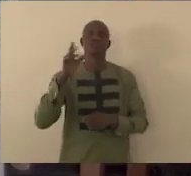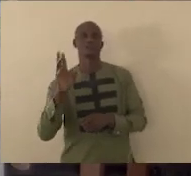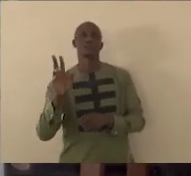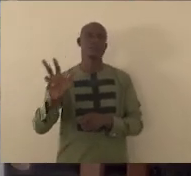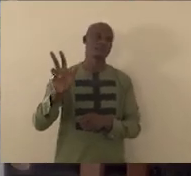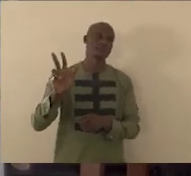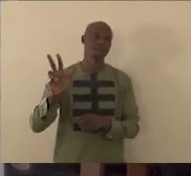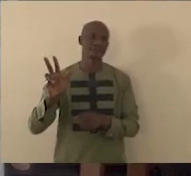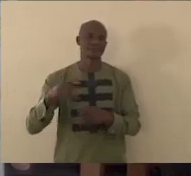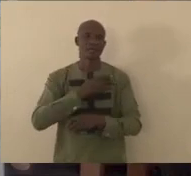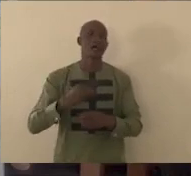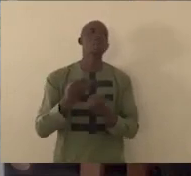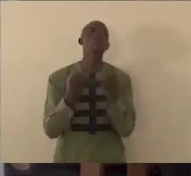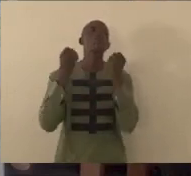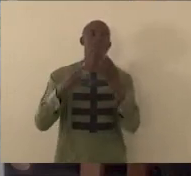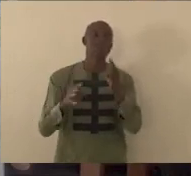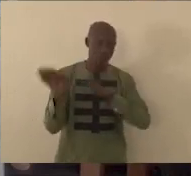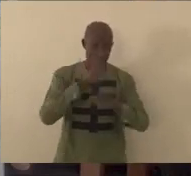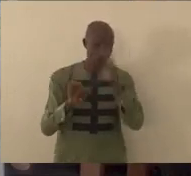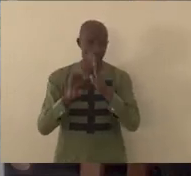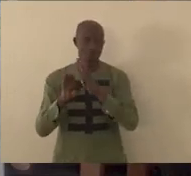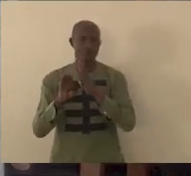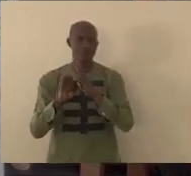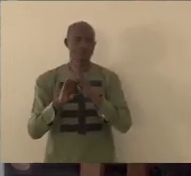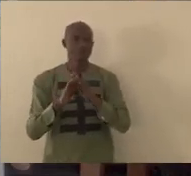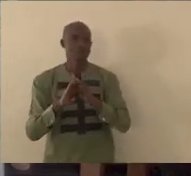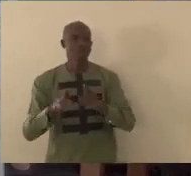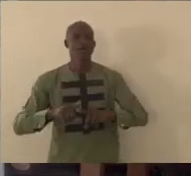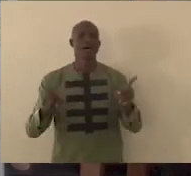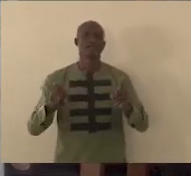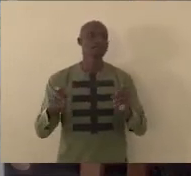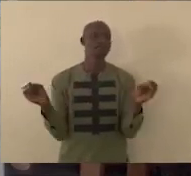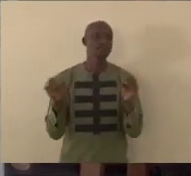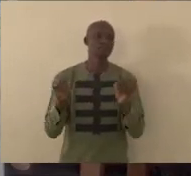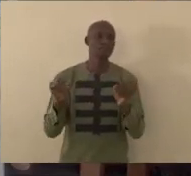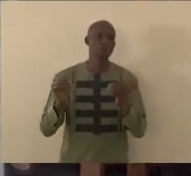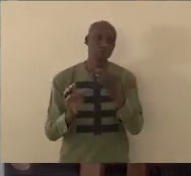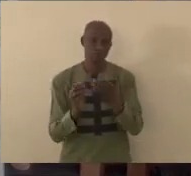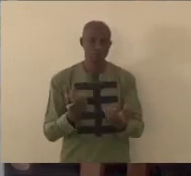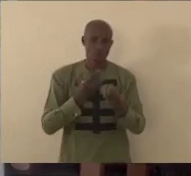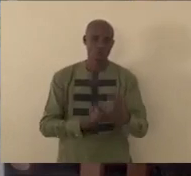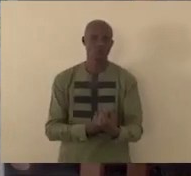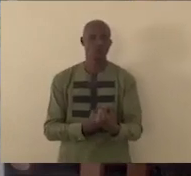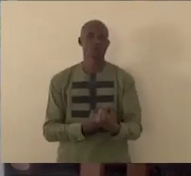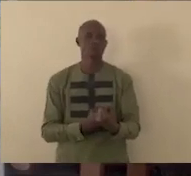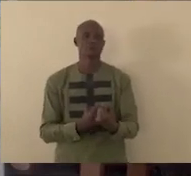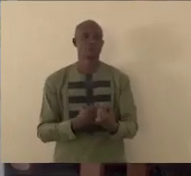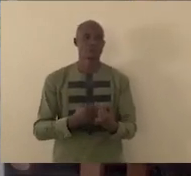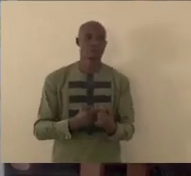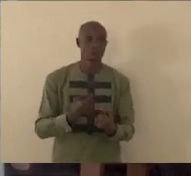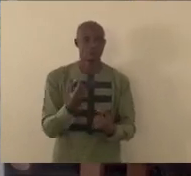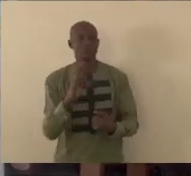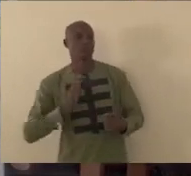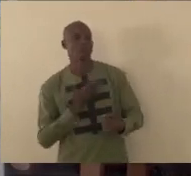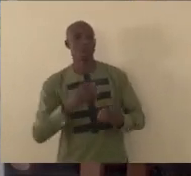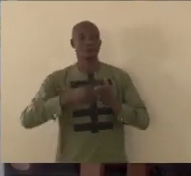an unprecedented crisis of legitimacy and credibility, as well as trust deficit regarding many of the personalities that